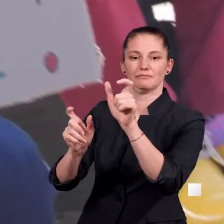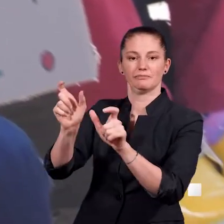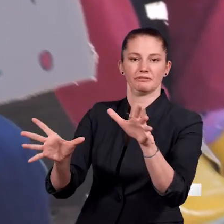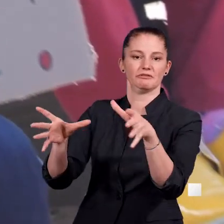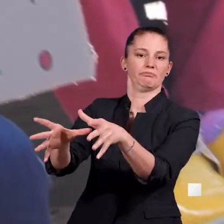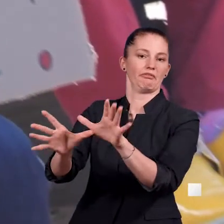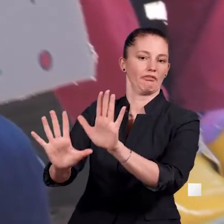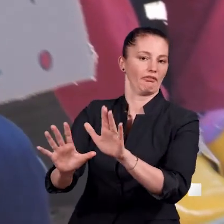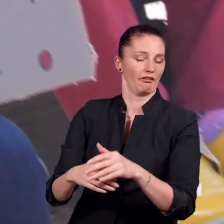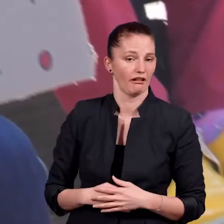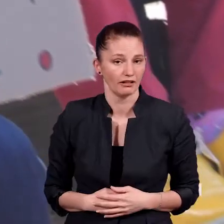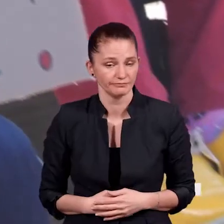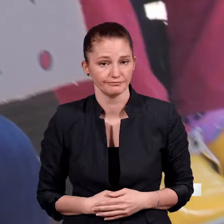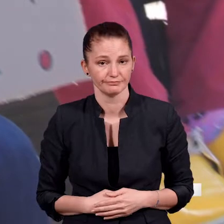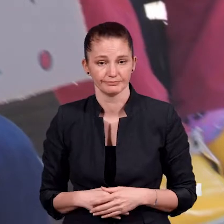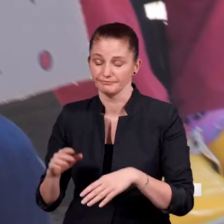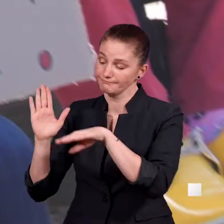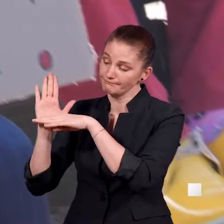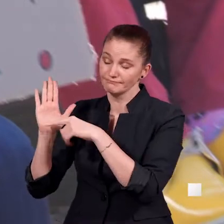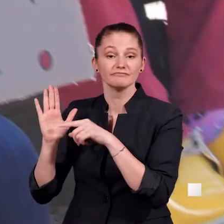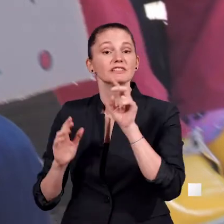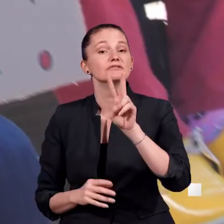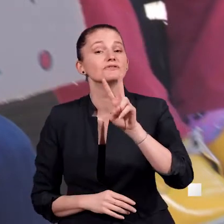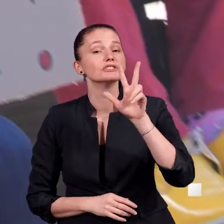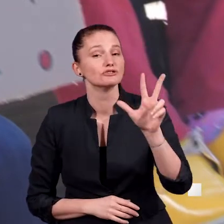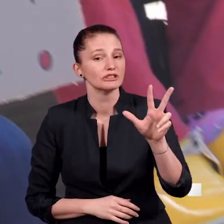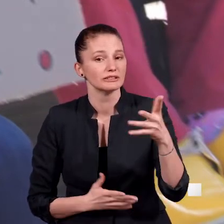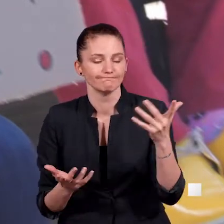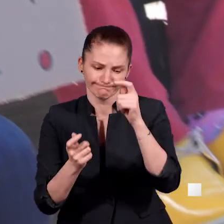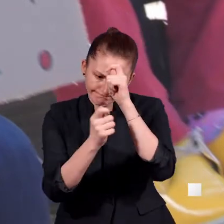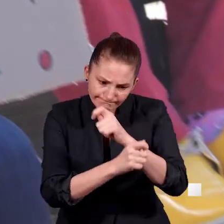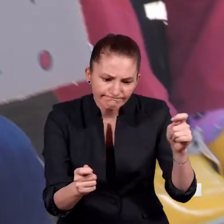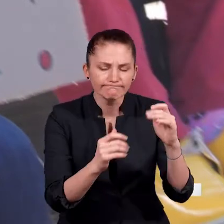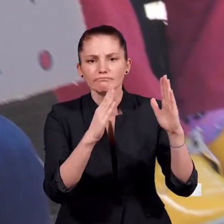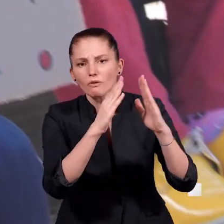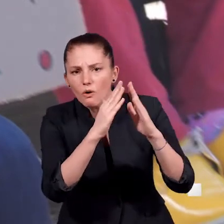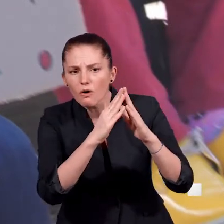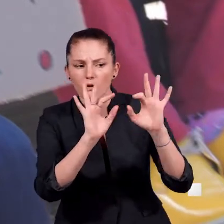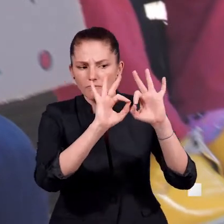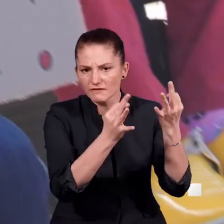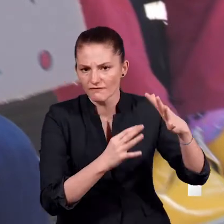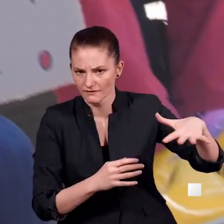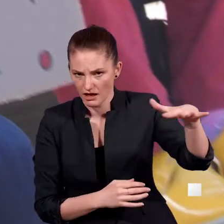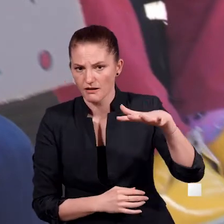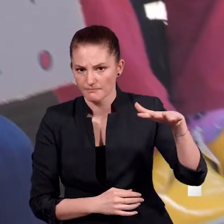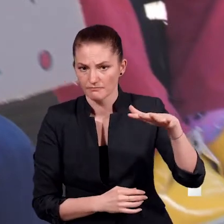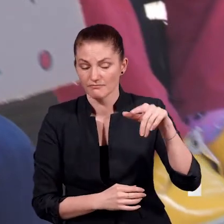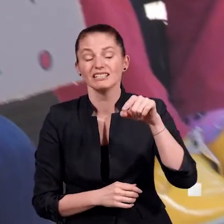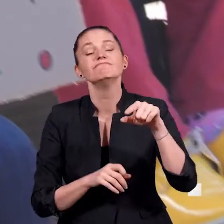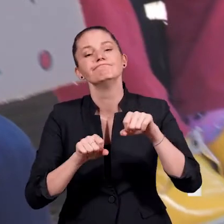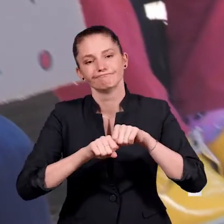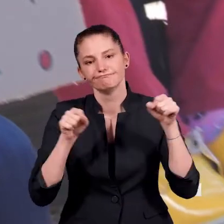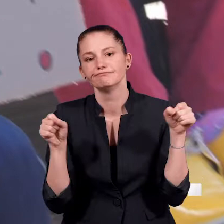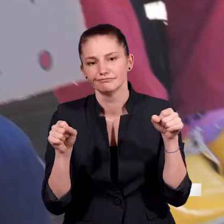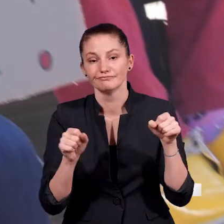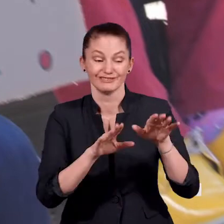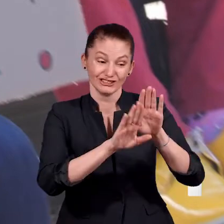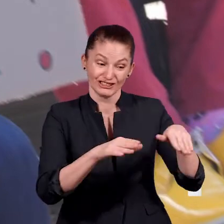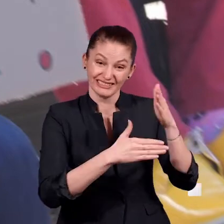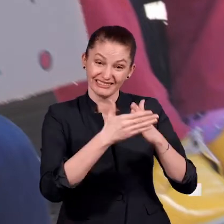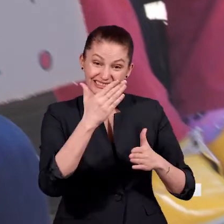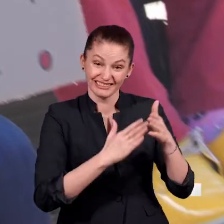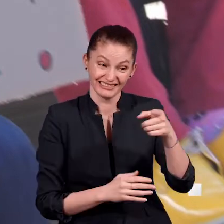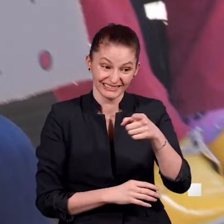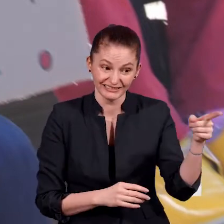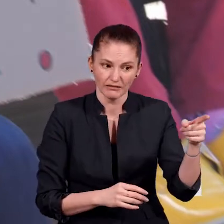23. Respect for home and the family. Violation. Children with disabilities continue to be placed